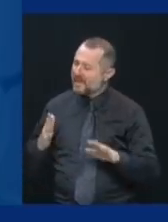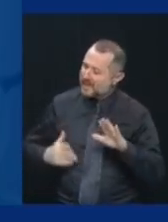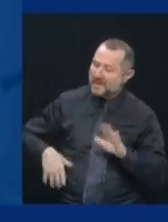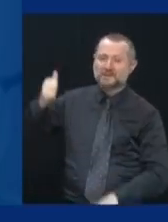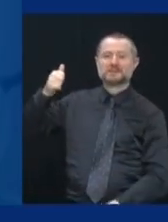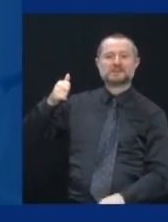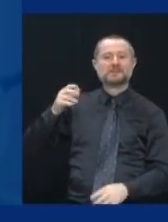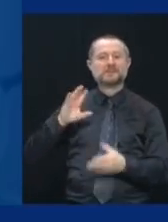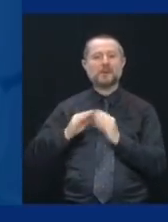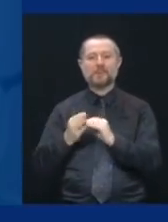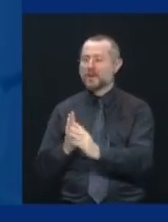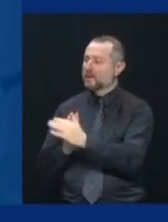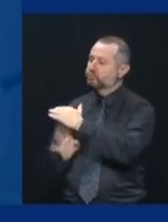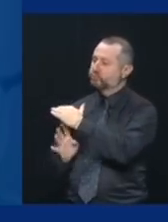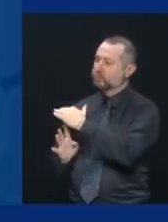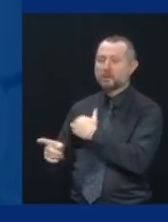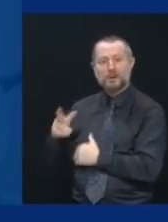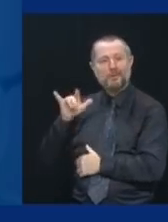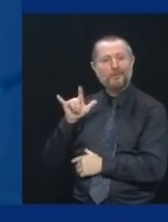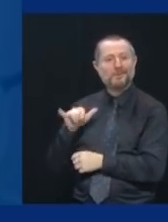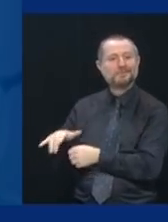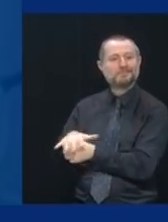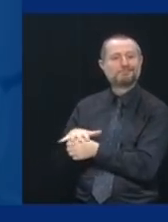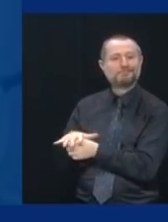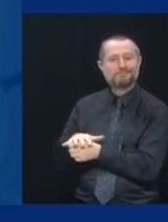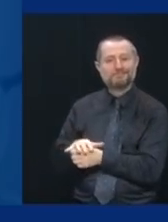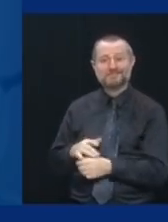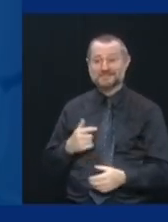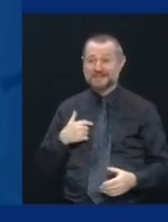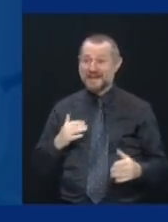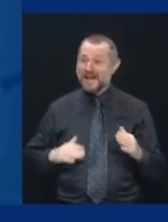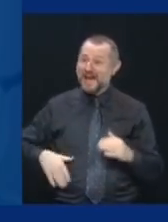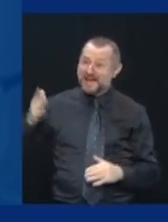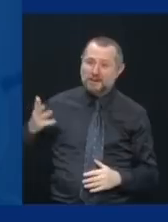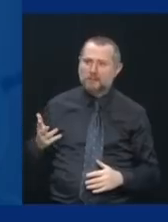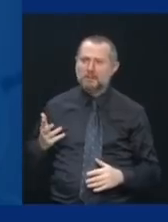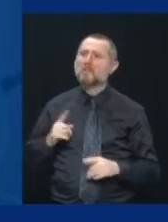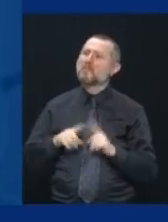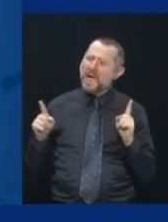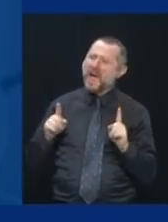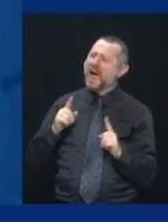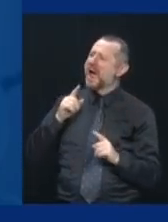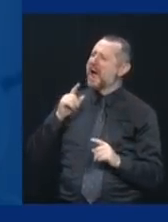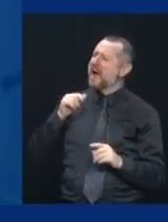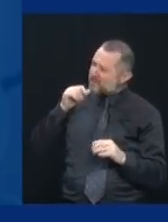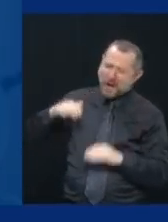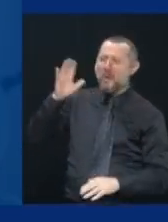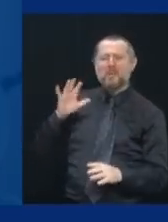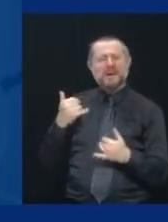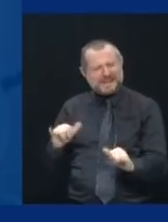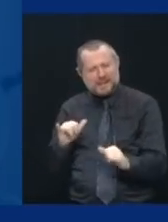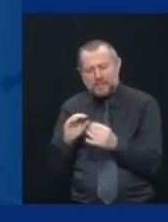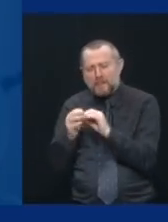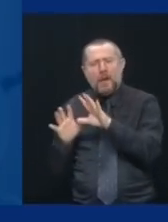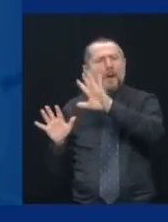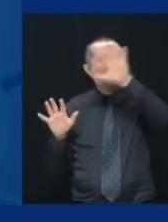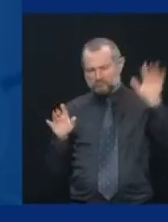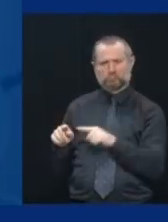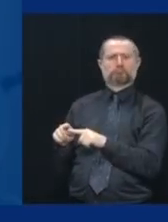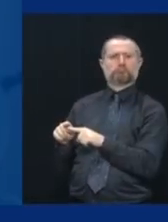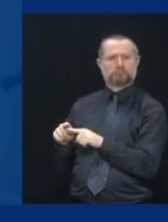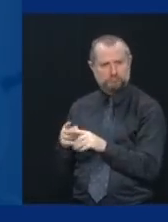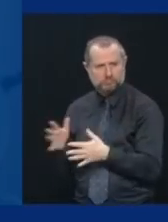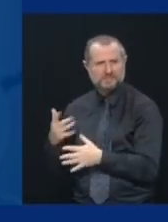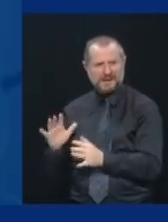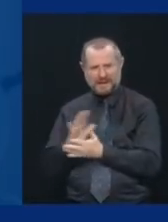Not dramatically higher, but higher. And we've been seeing this for the past couple of weeks.